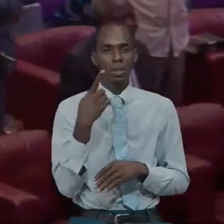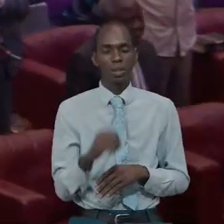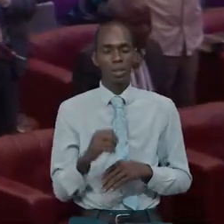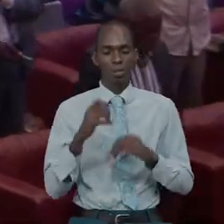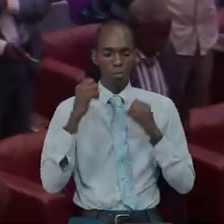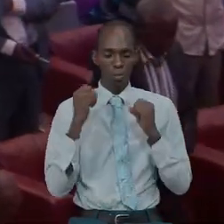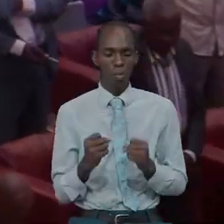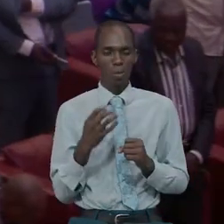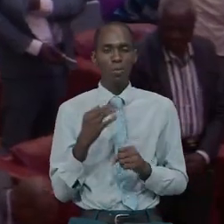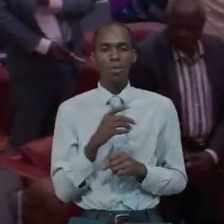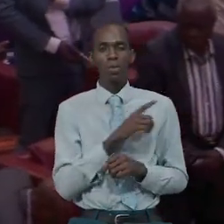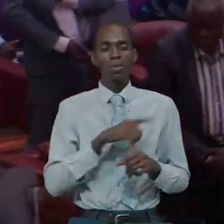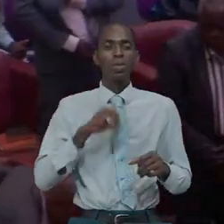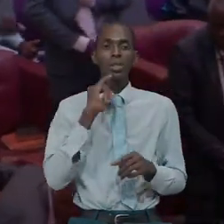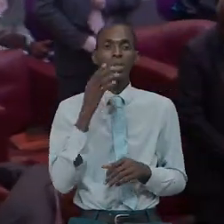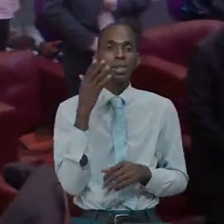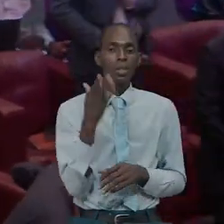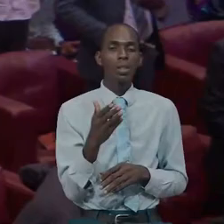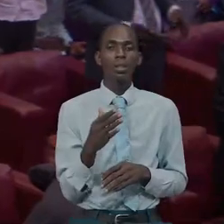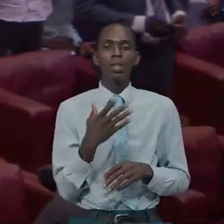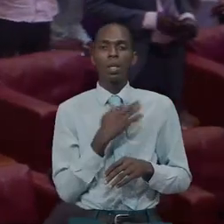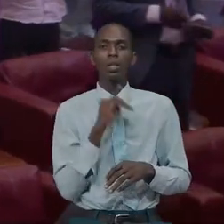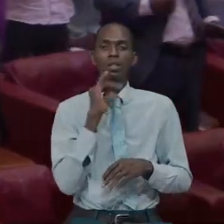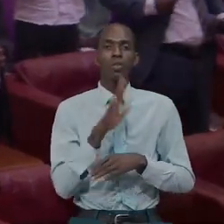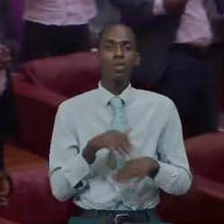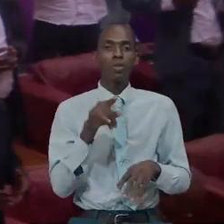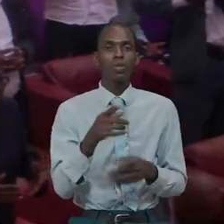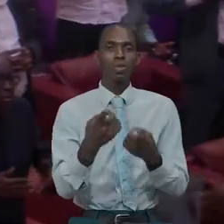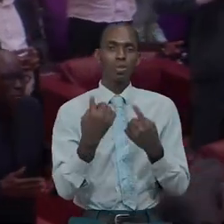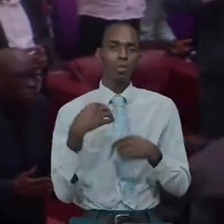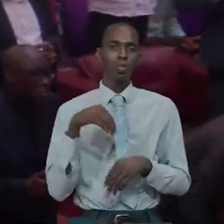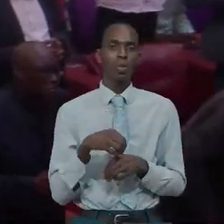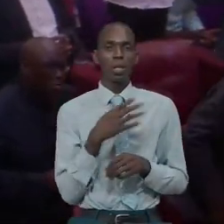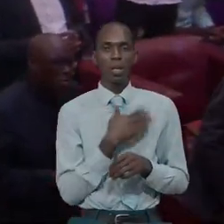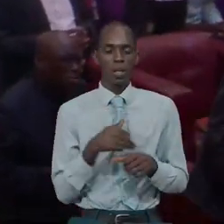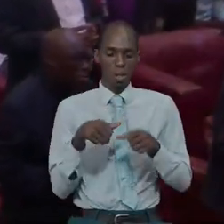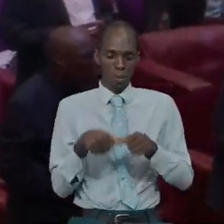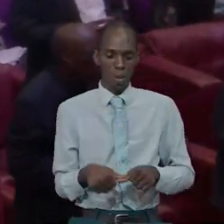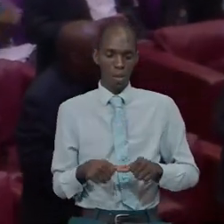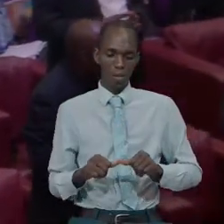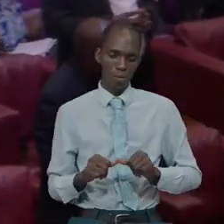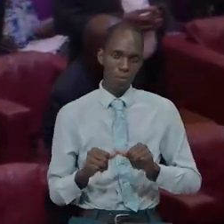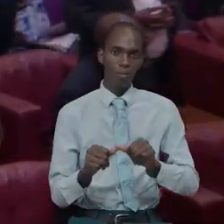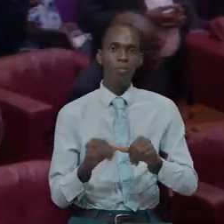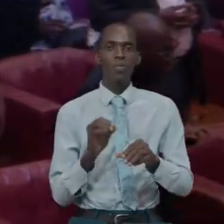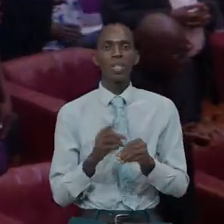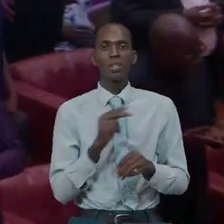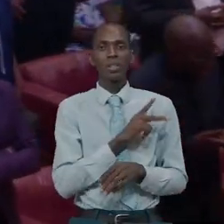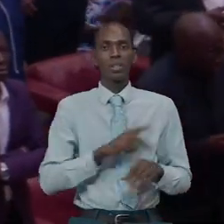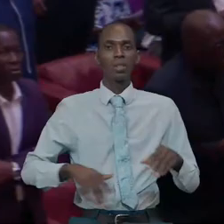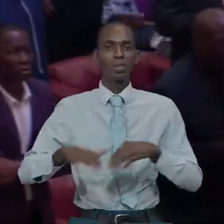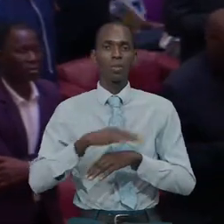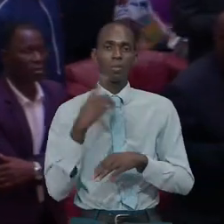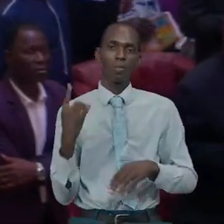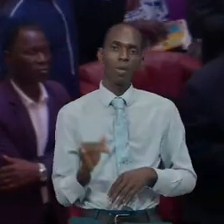there. The love of God is there. It's calling you, come in and abide and stay in the kingdom